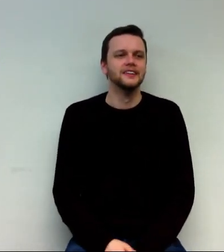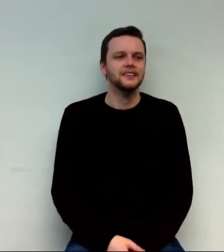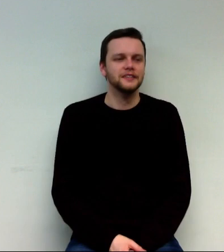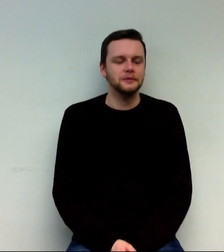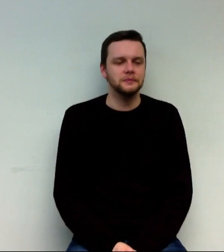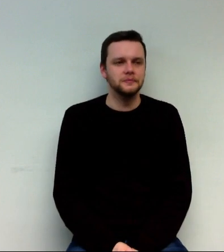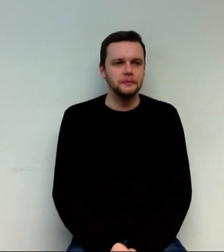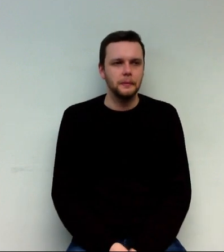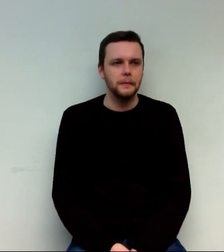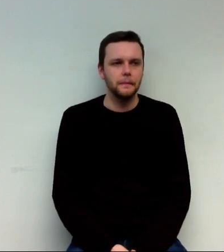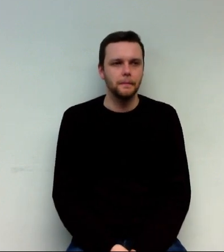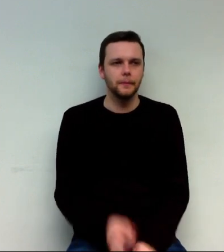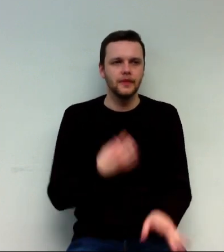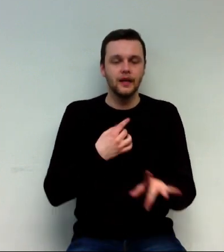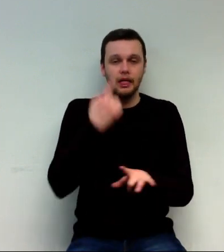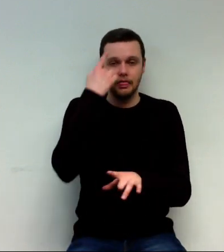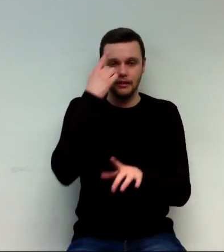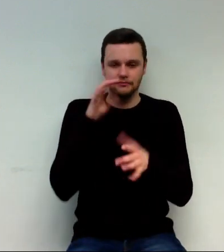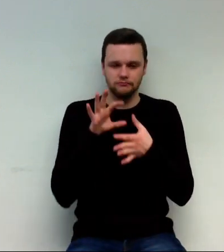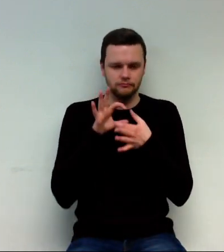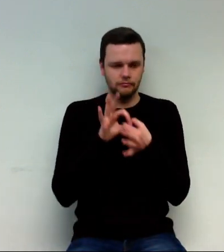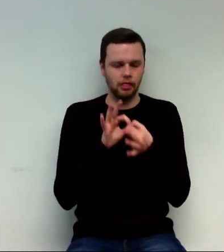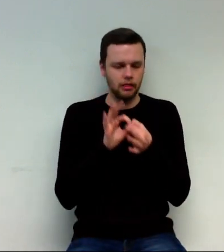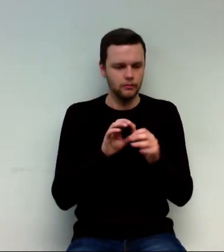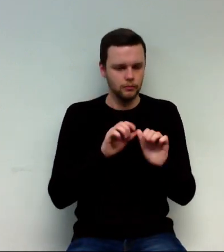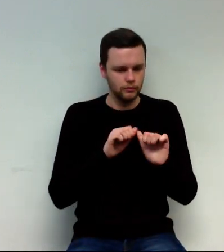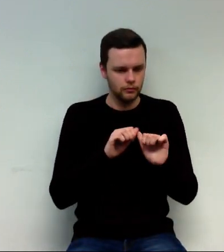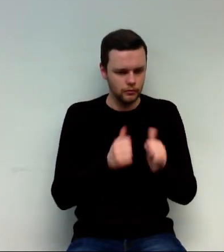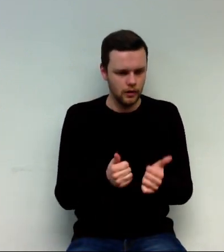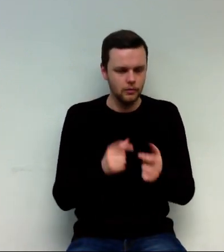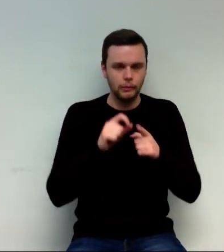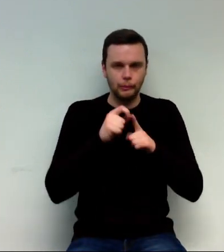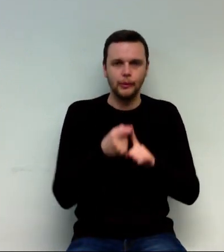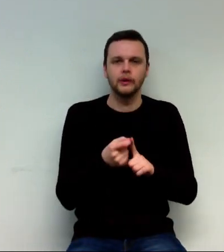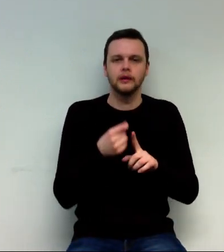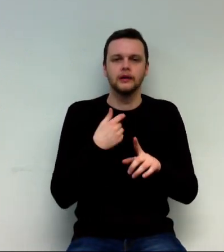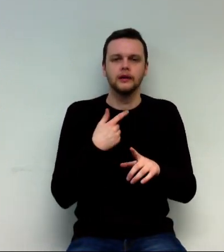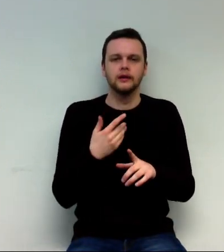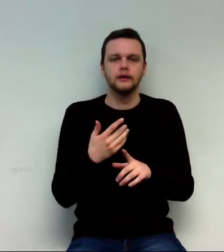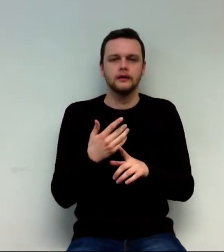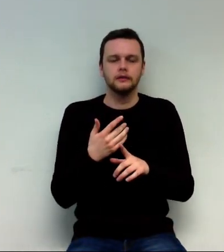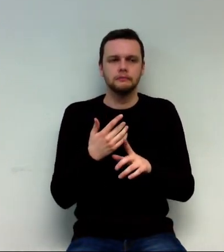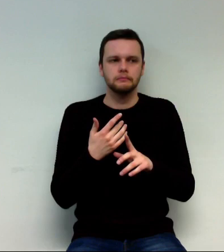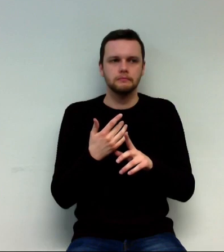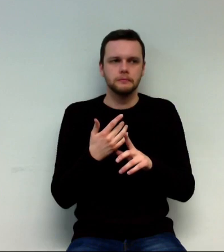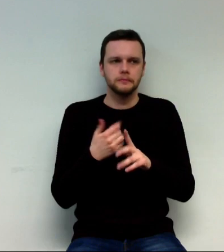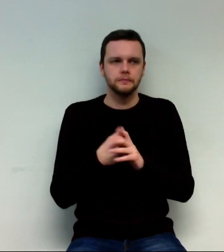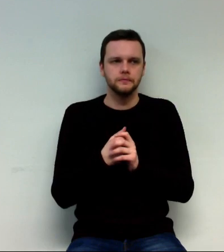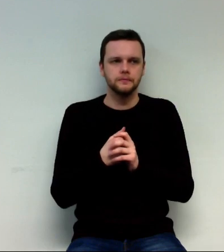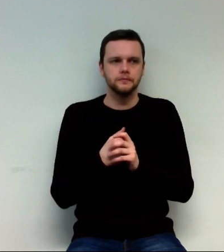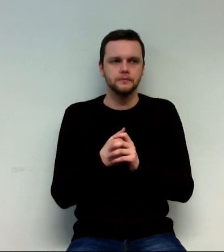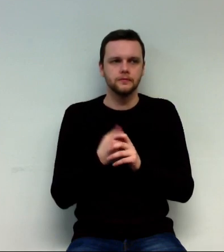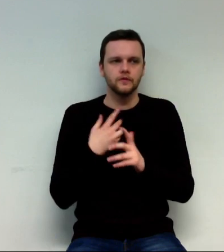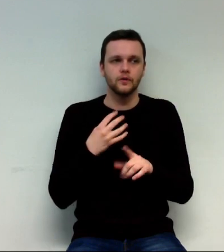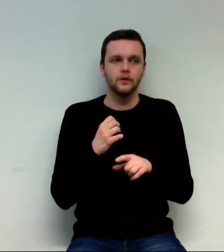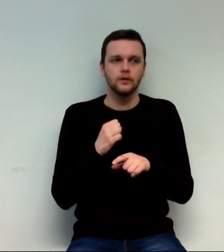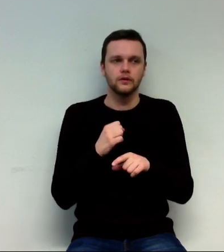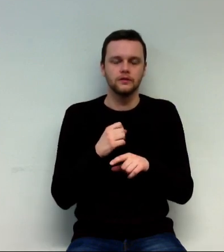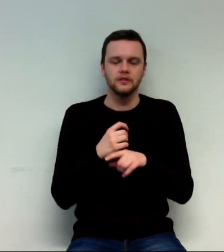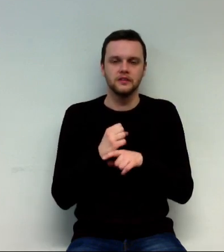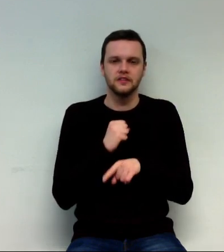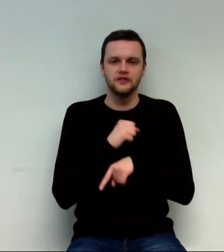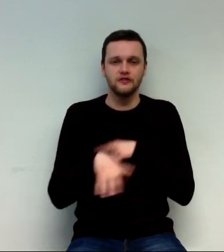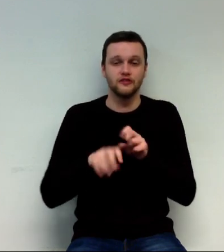from. Actually, I think that ties in with a point that is like in FringeCast